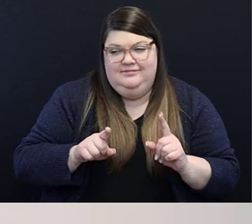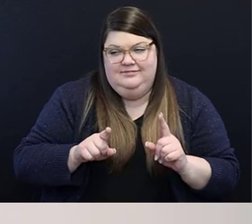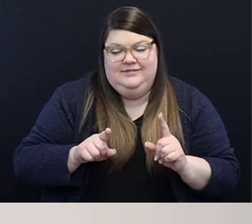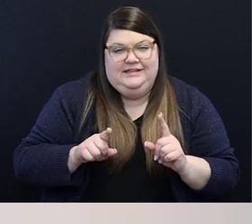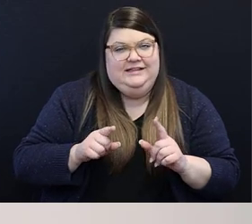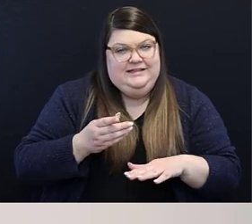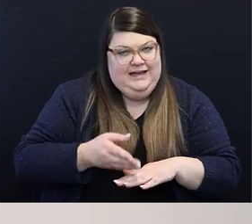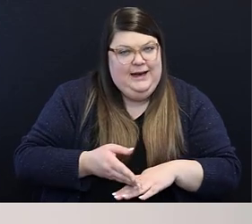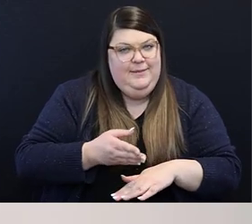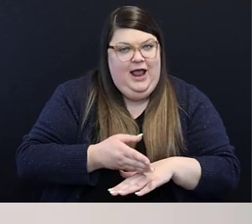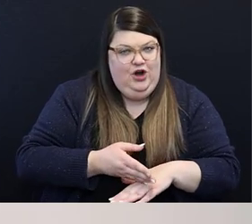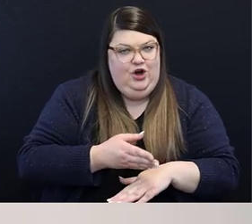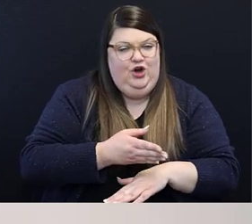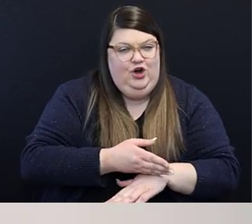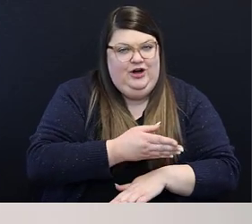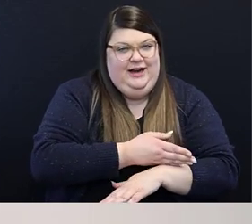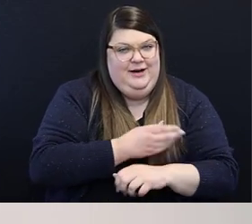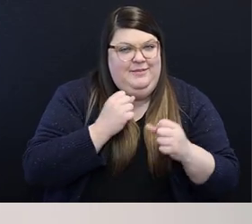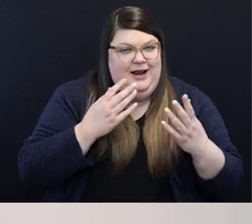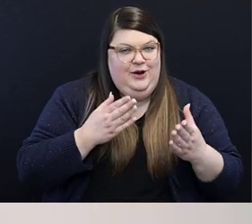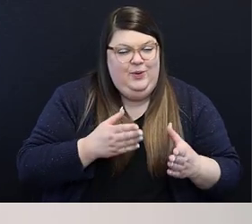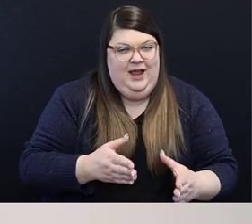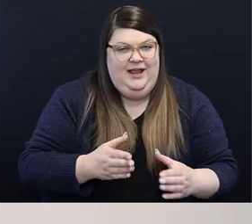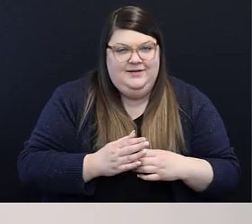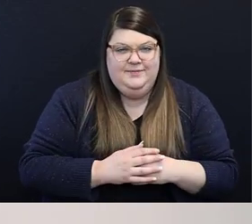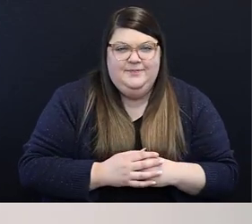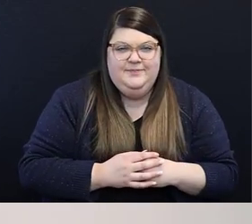It's getting better in a lot of ways,